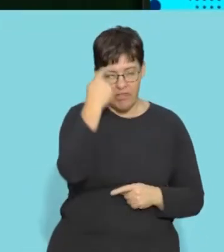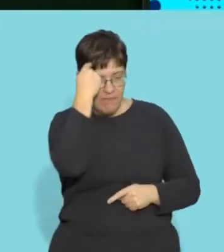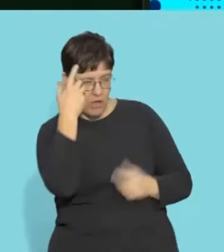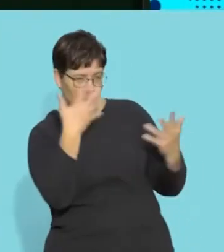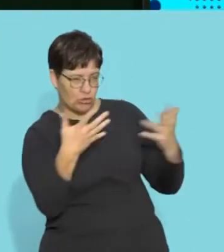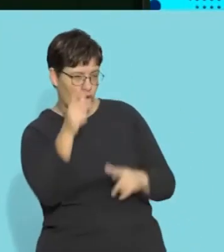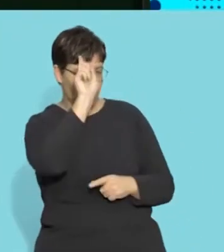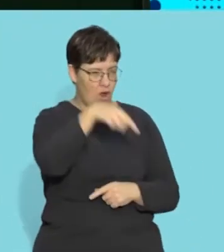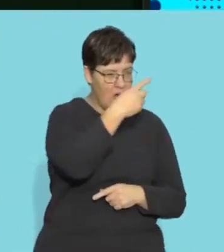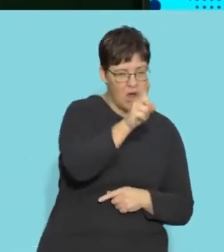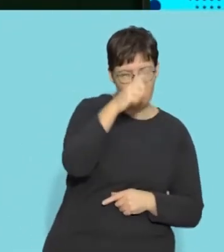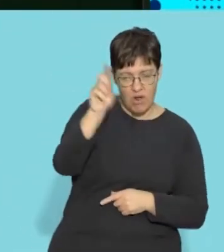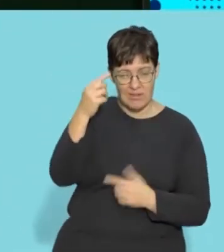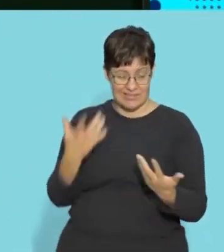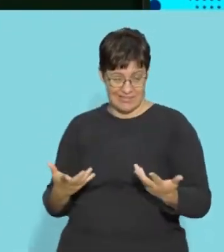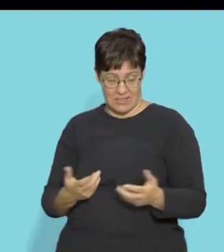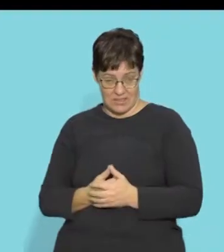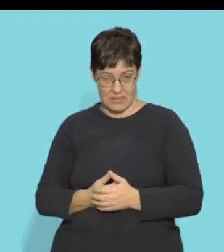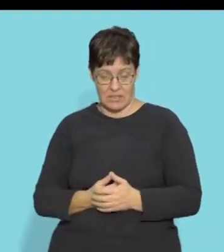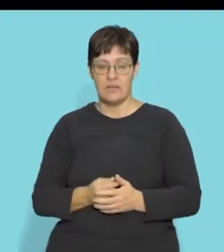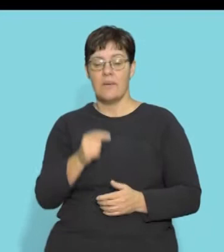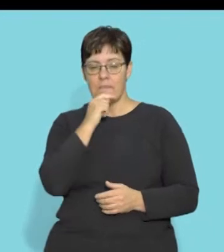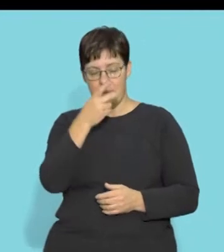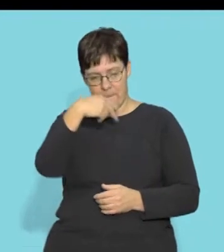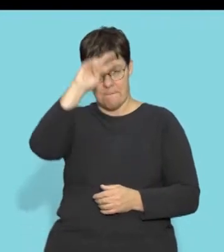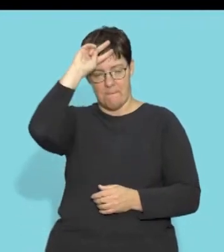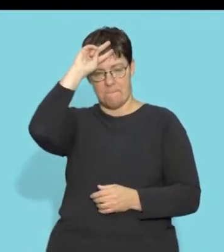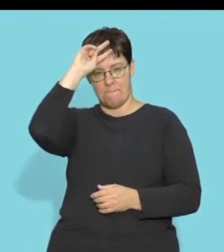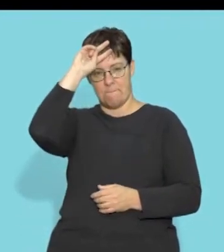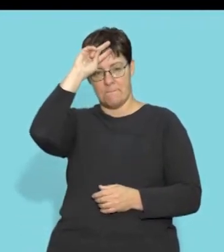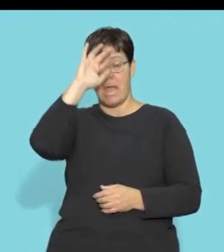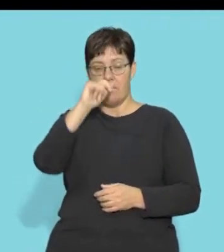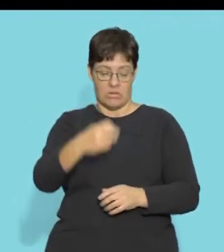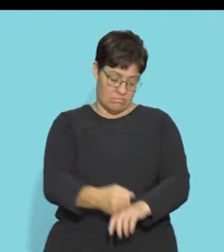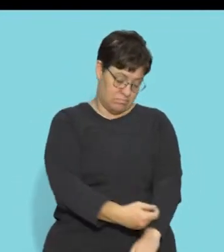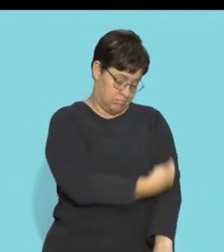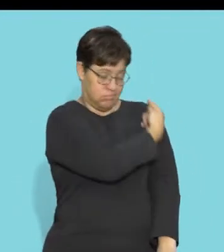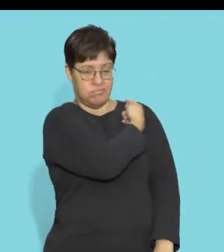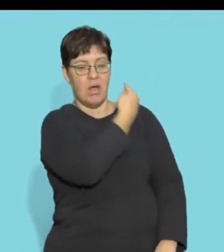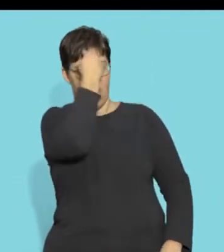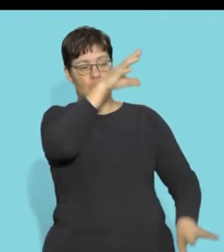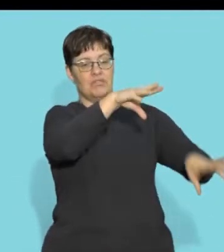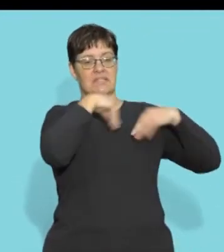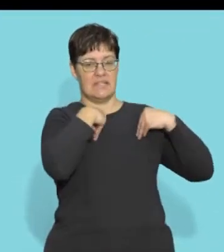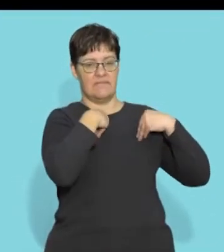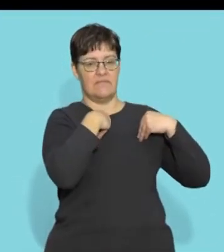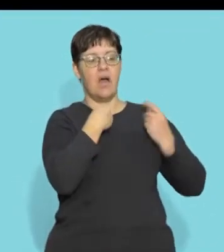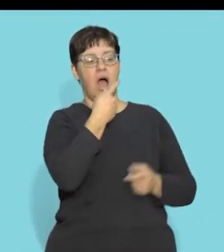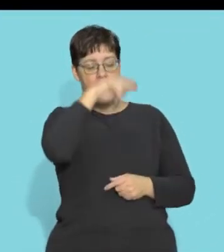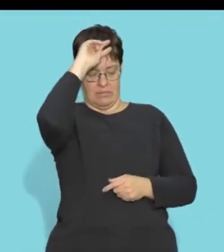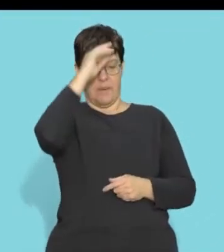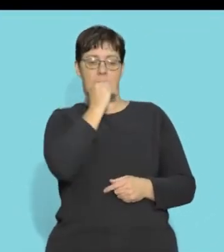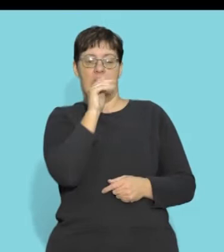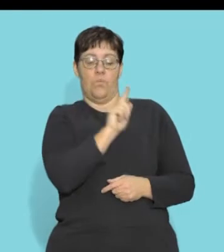decisions, judging, stuff like that. It receives and interprets impulses from the sense